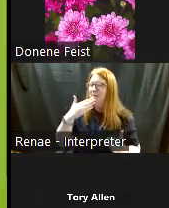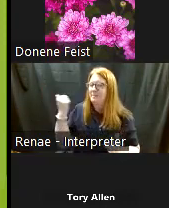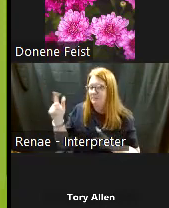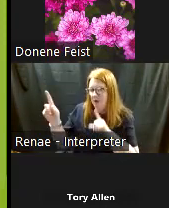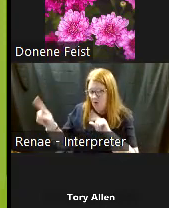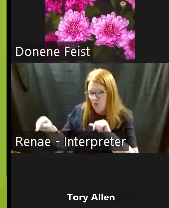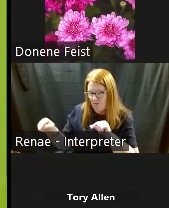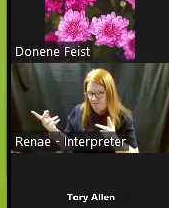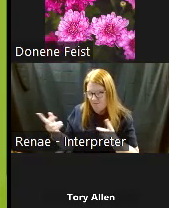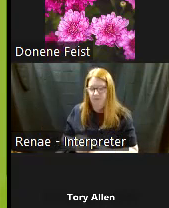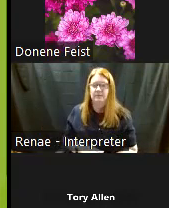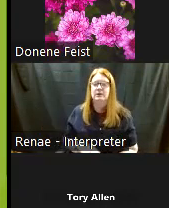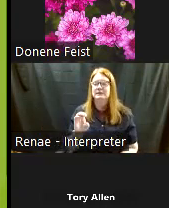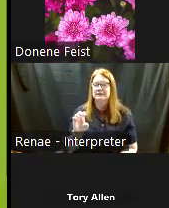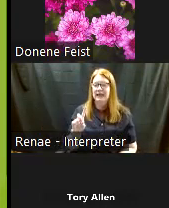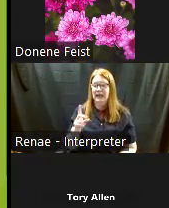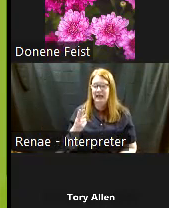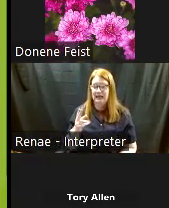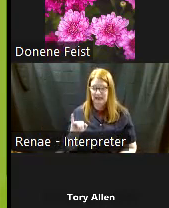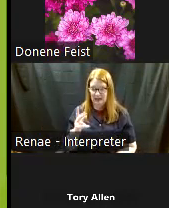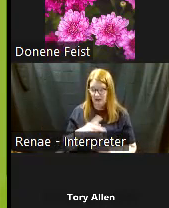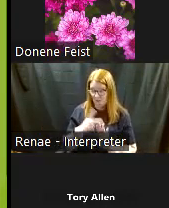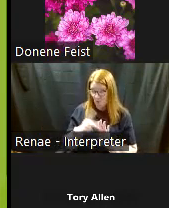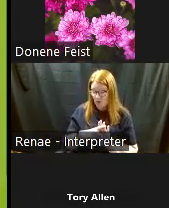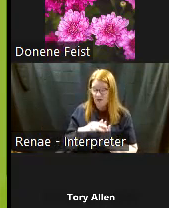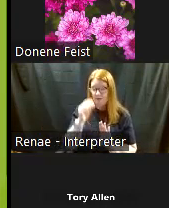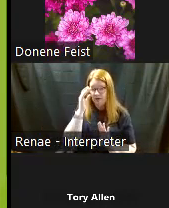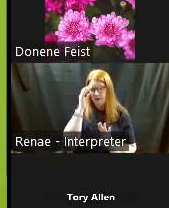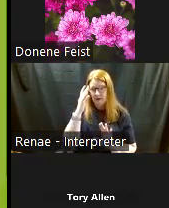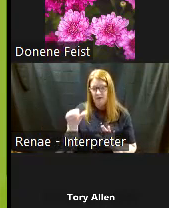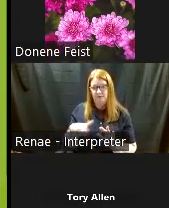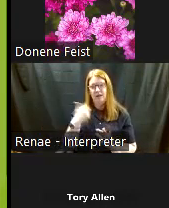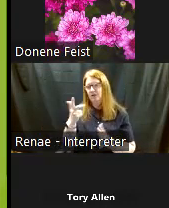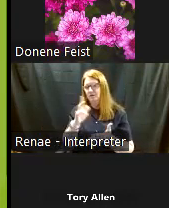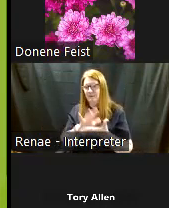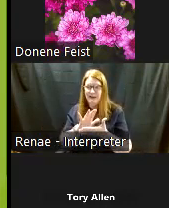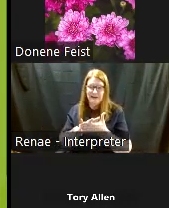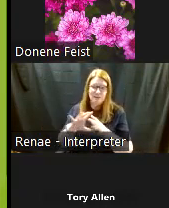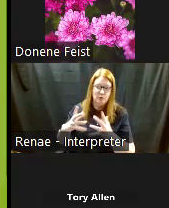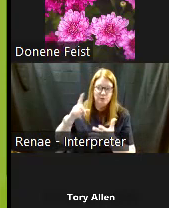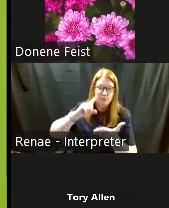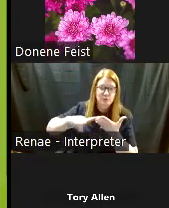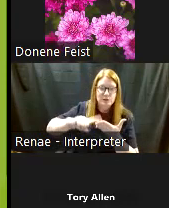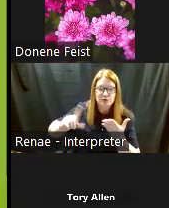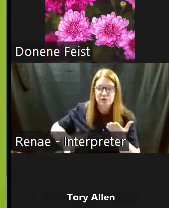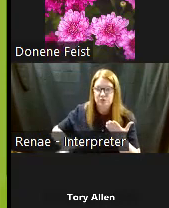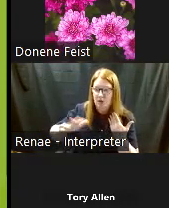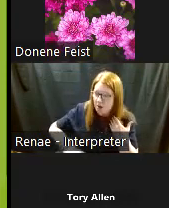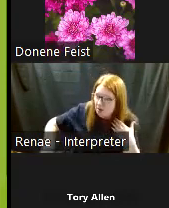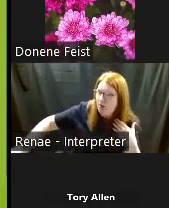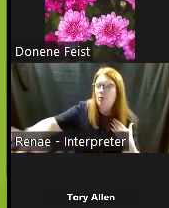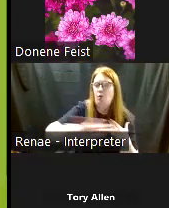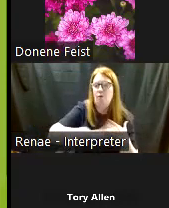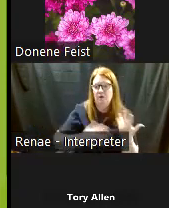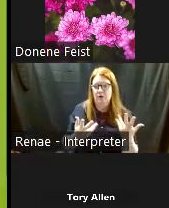So the EHDI program, and many other academic groups and researchers across the world have spent